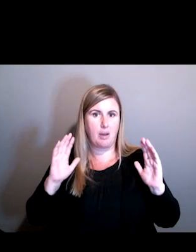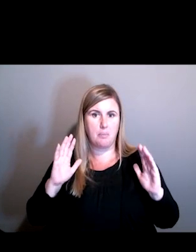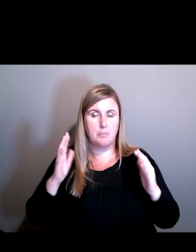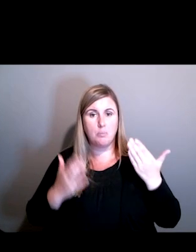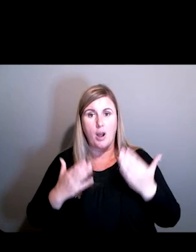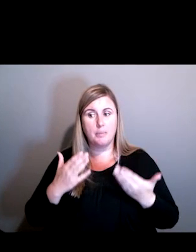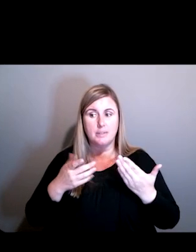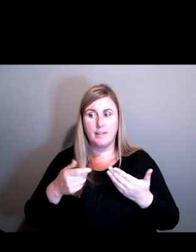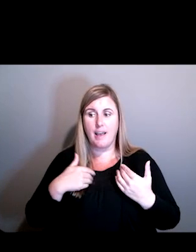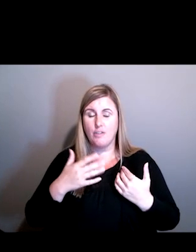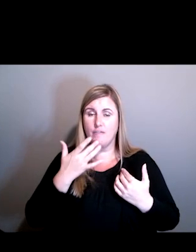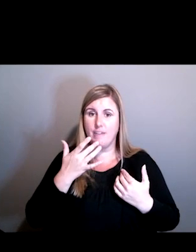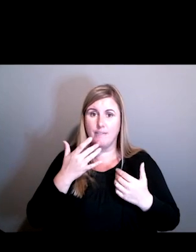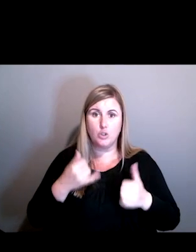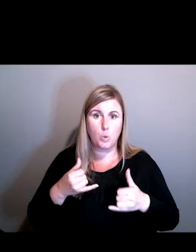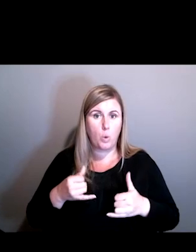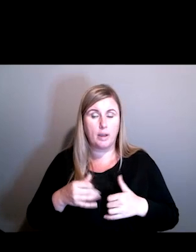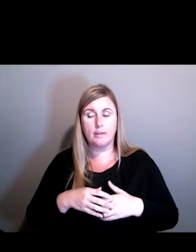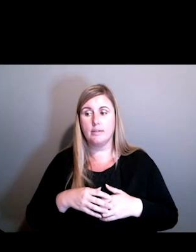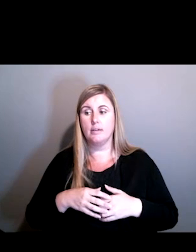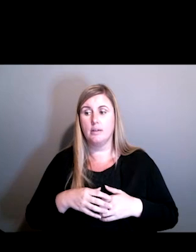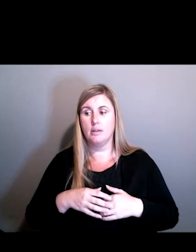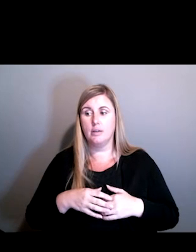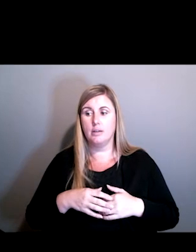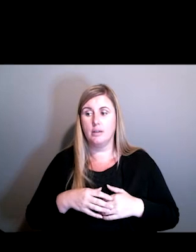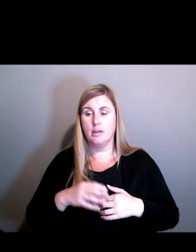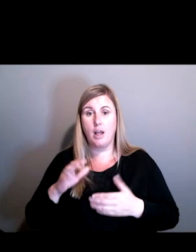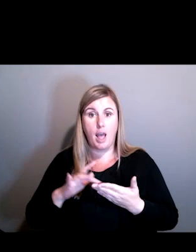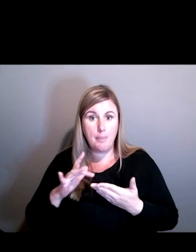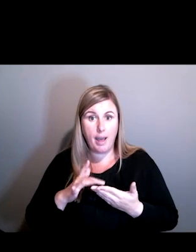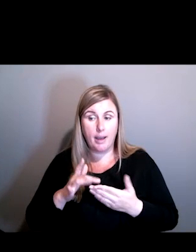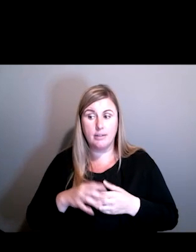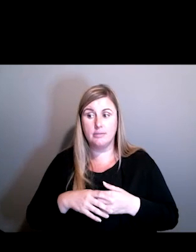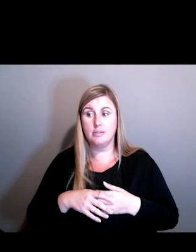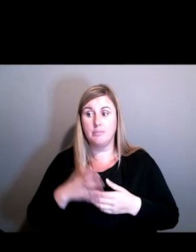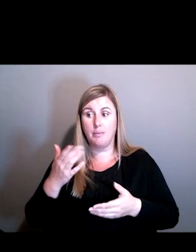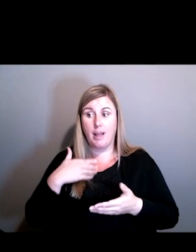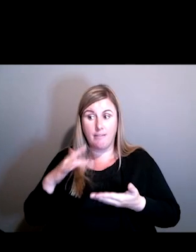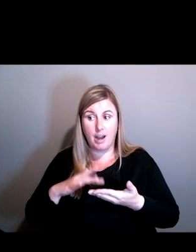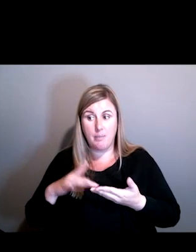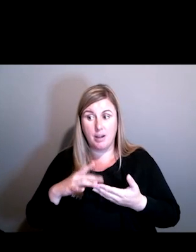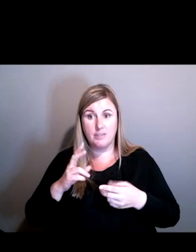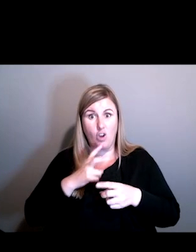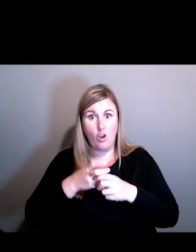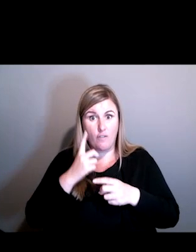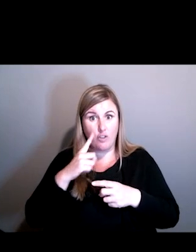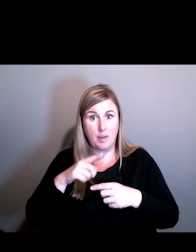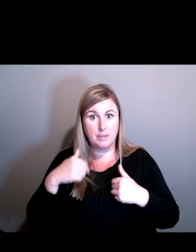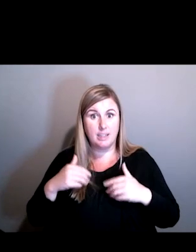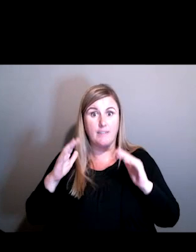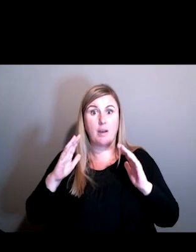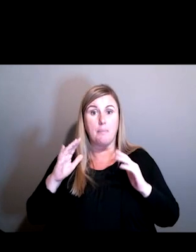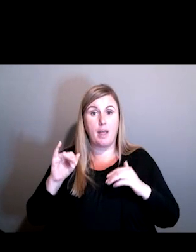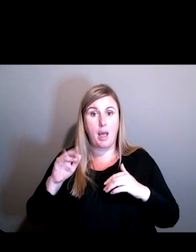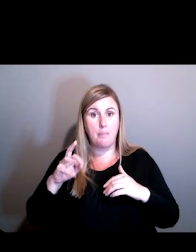up. Perhaps they have their favorite toy, an iPad. They have an iPad and it's very hard for them to give